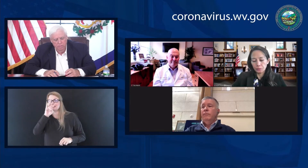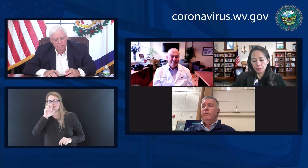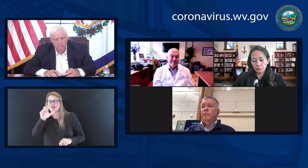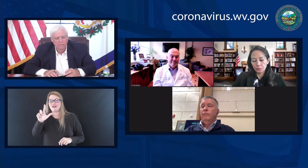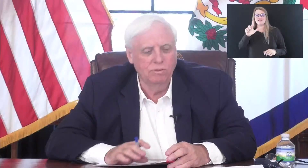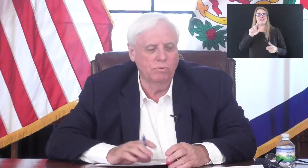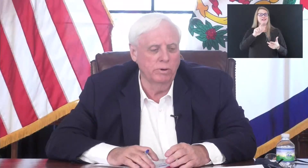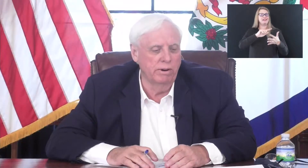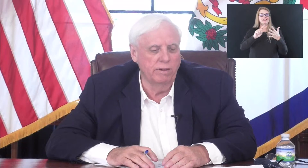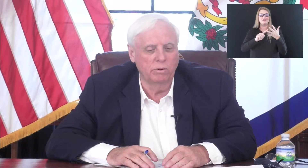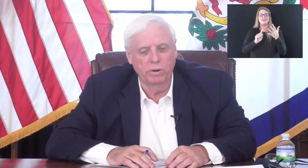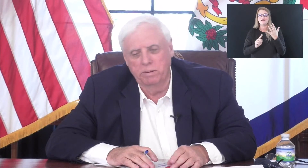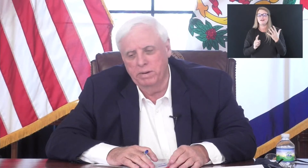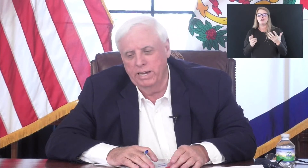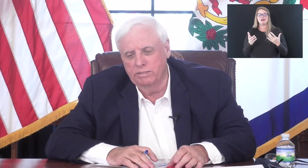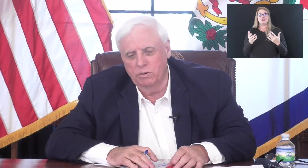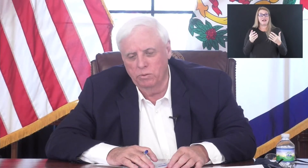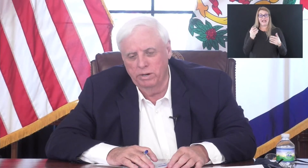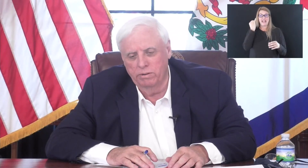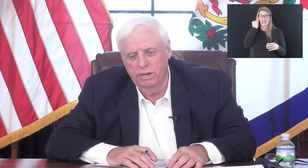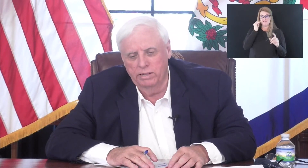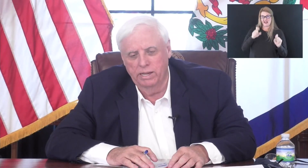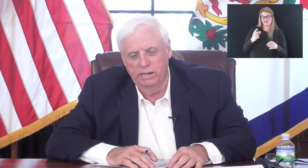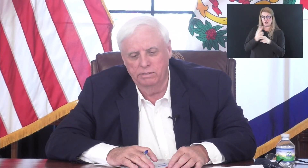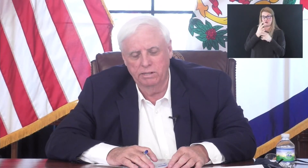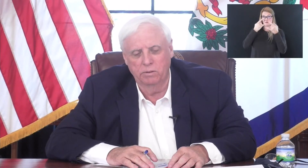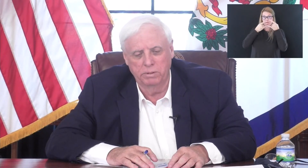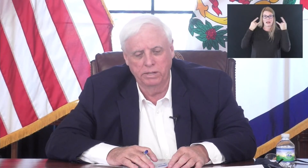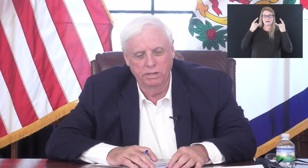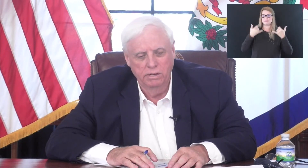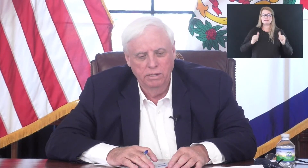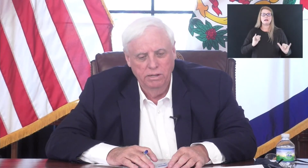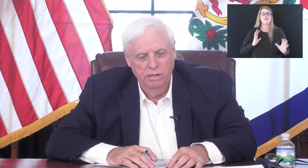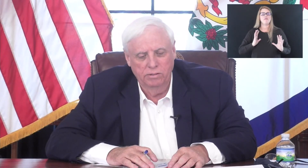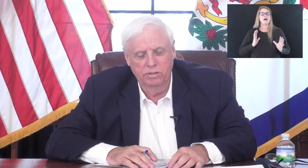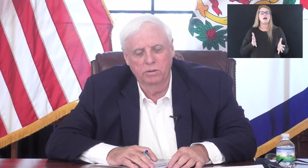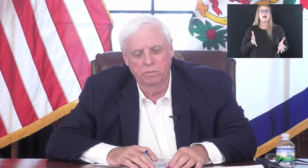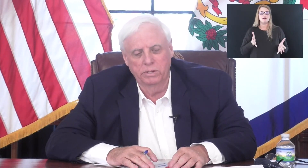that even if we were having to wear a mask or whatever like that, it still